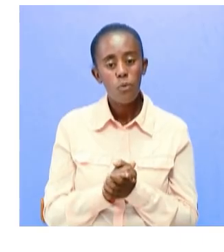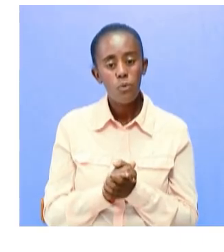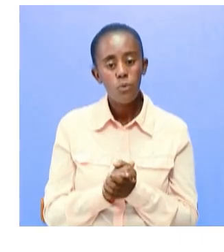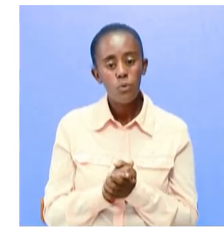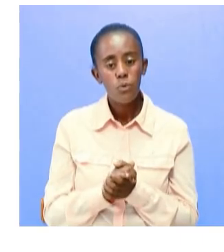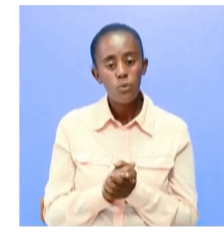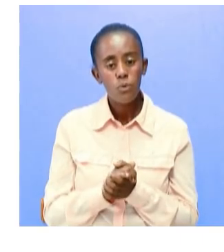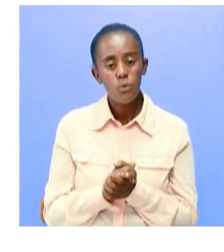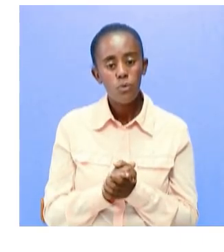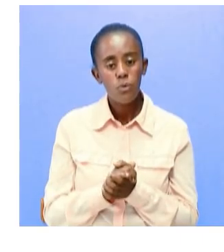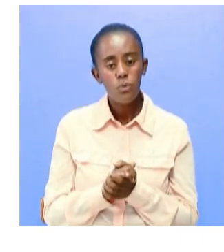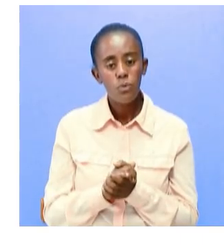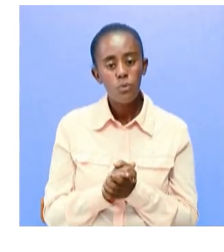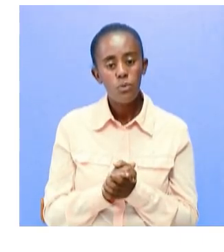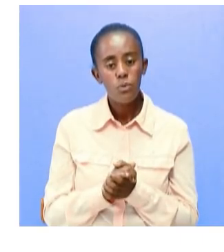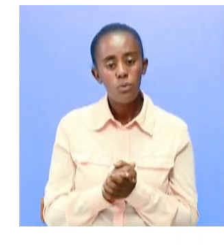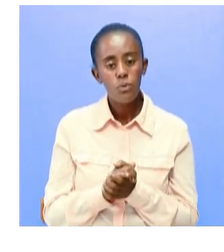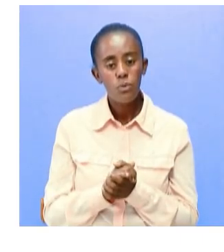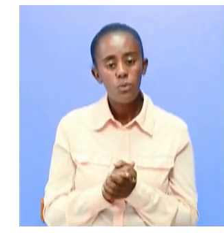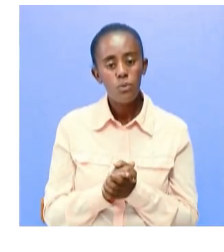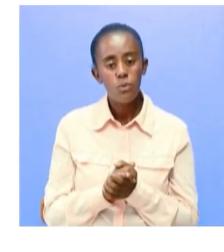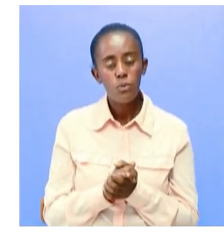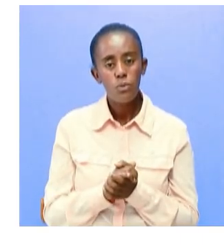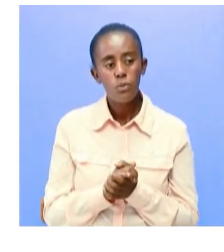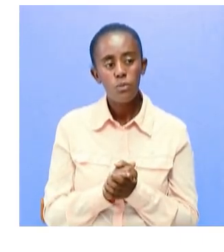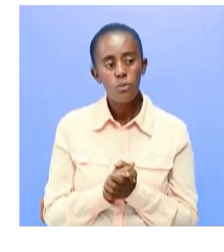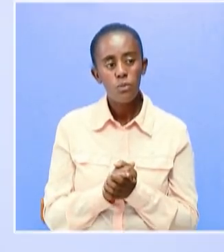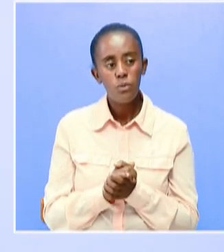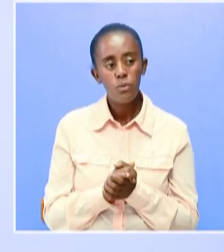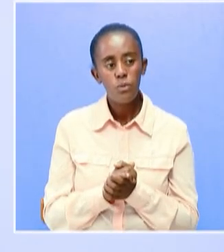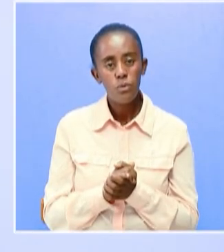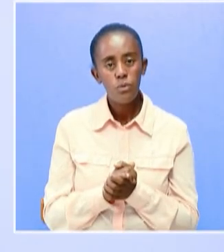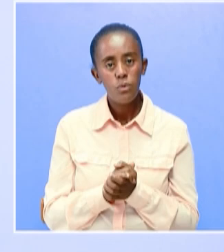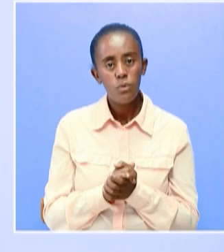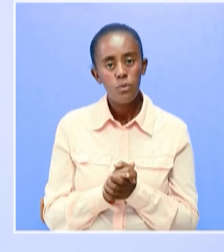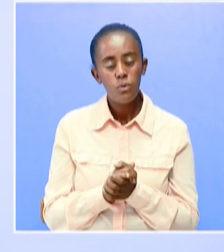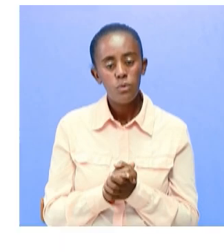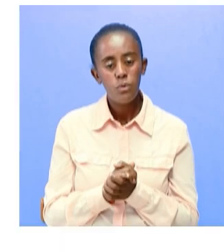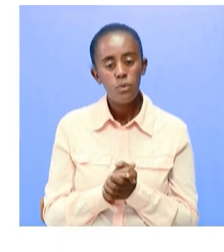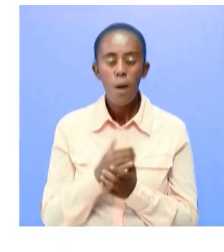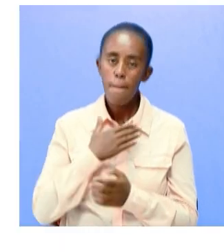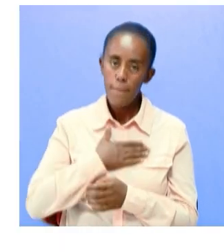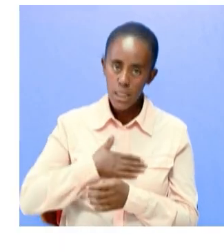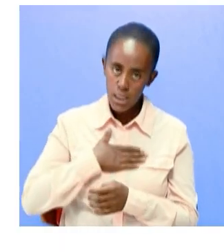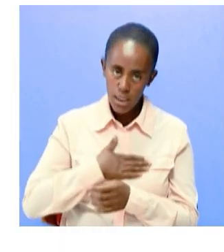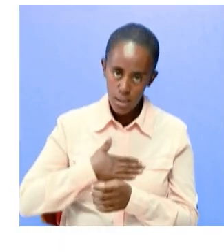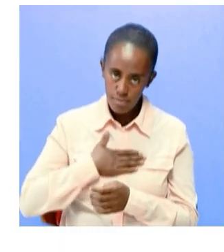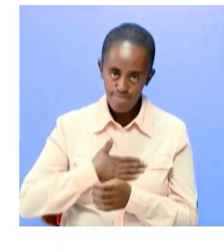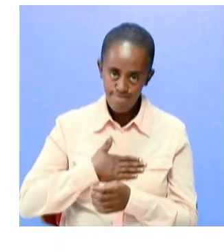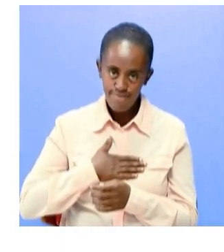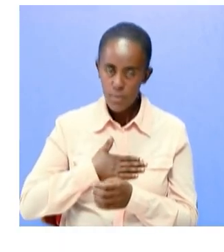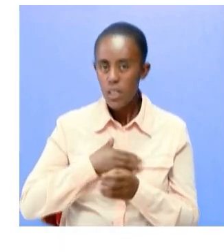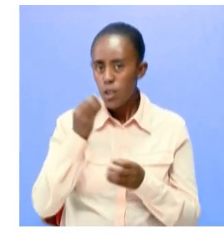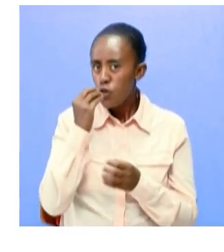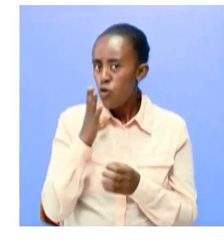Show me can be used. What about another one is here? Please. Don't